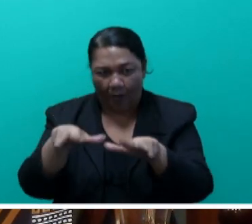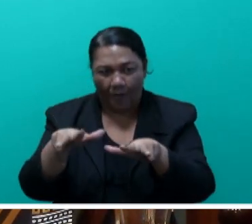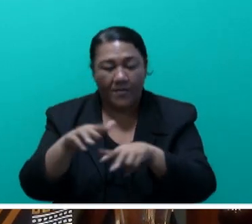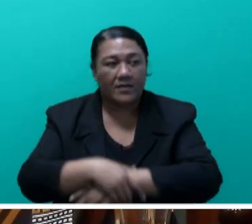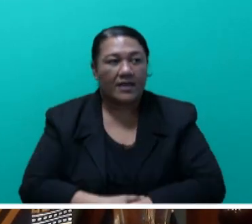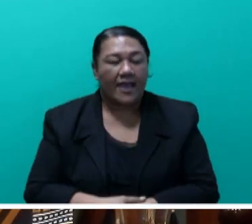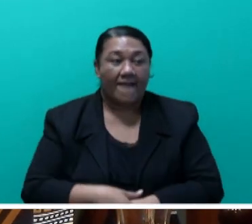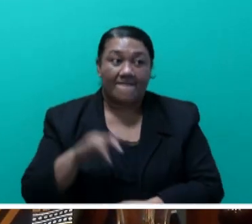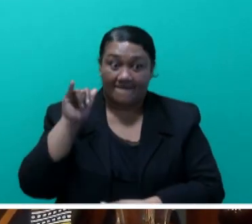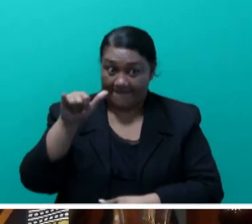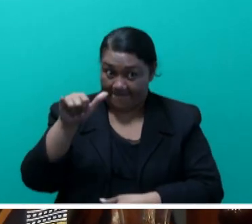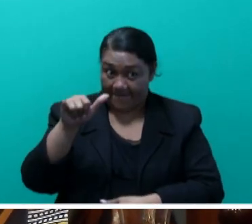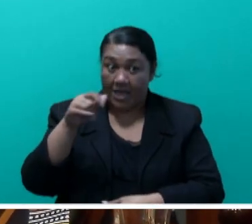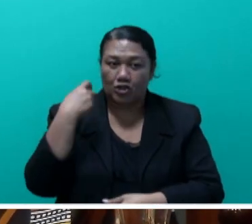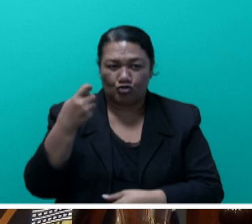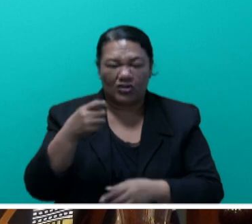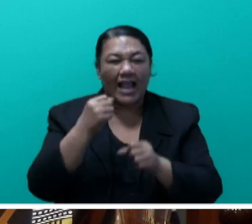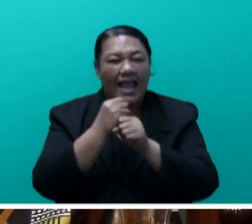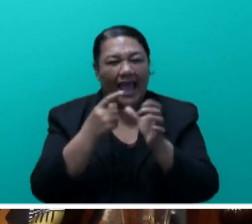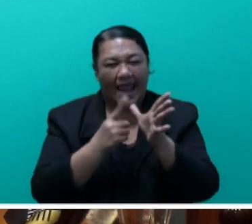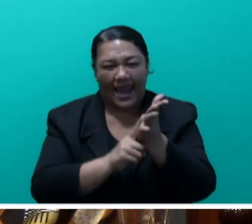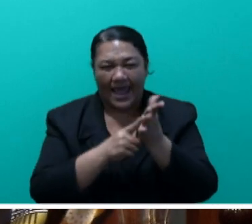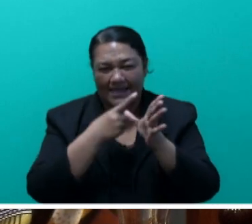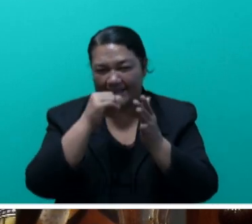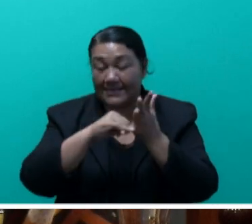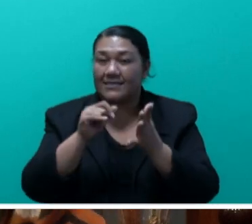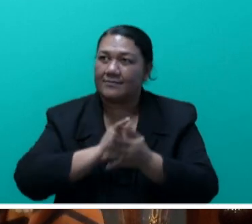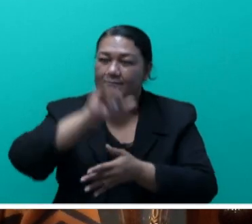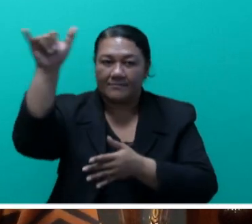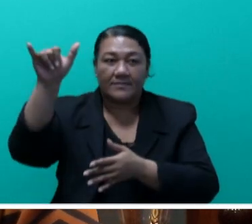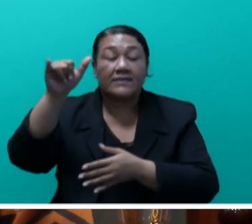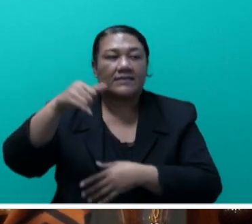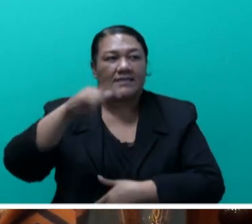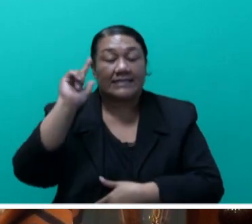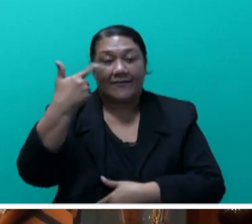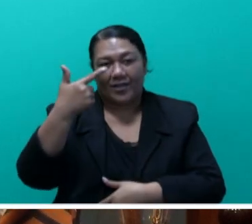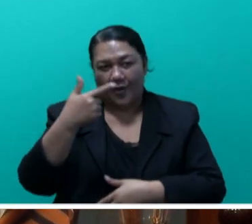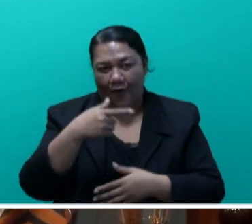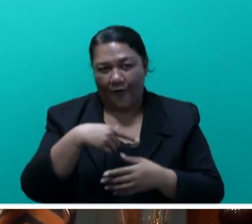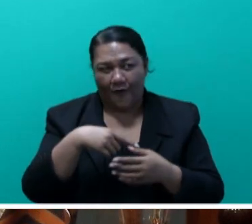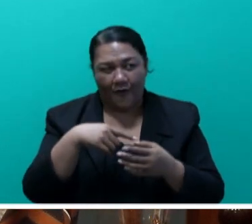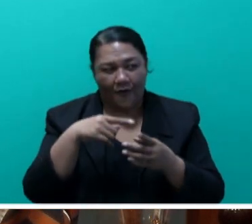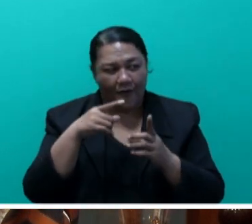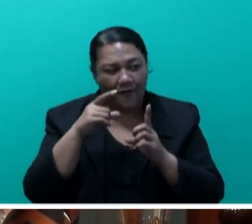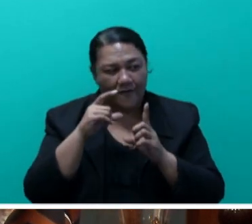Fiji Airways will be flying to Dallas on the 10th of December. So that's